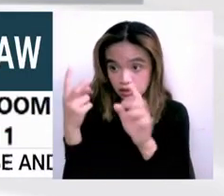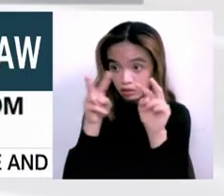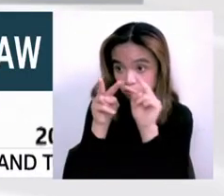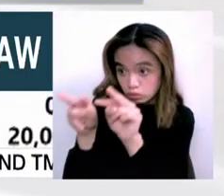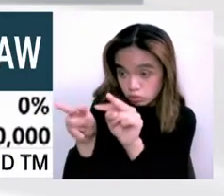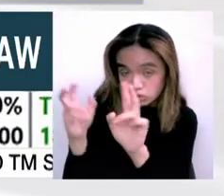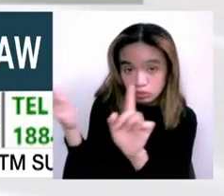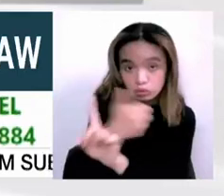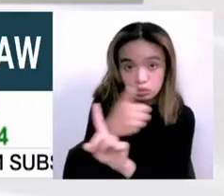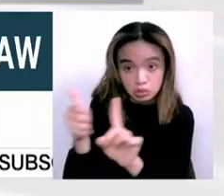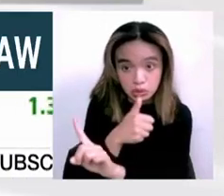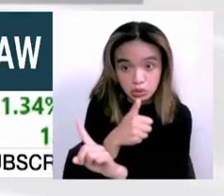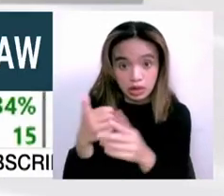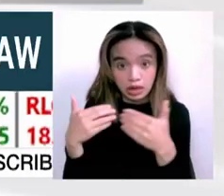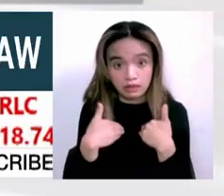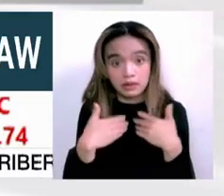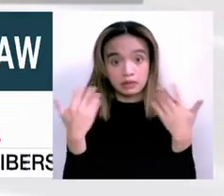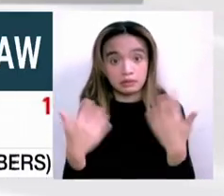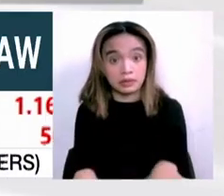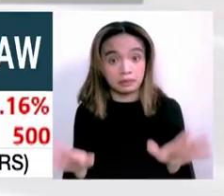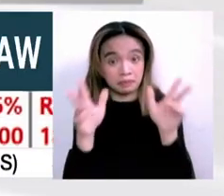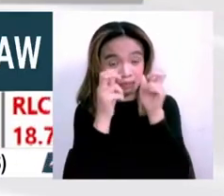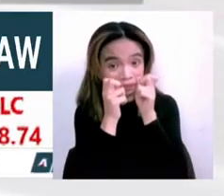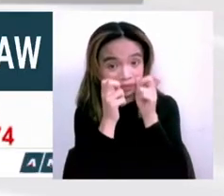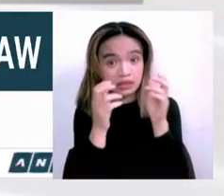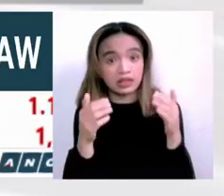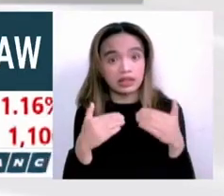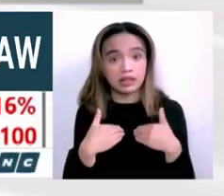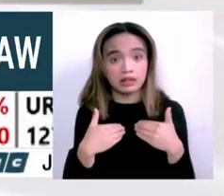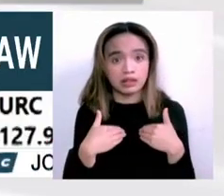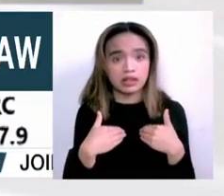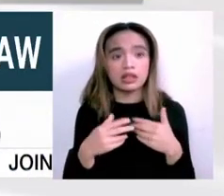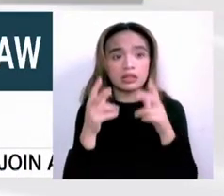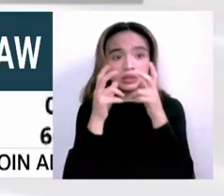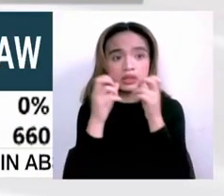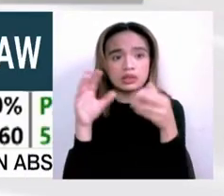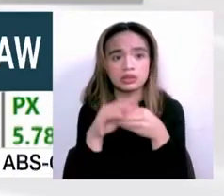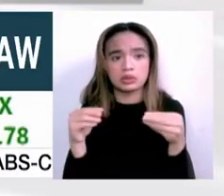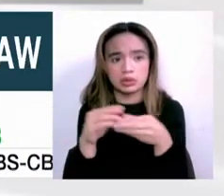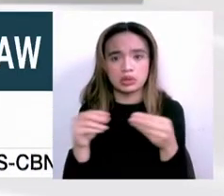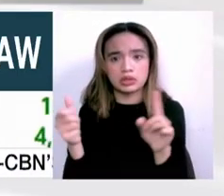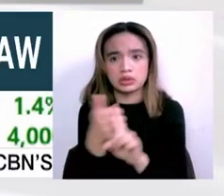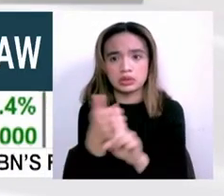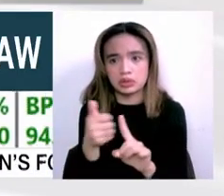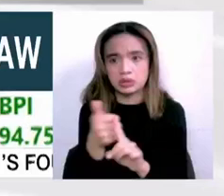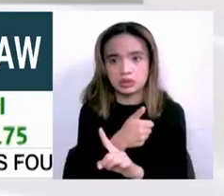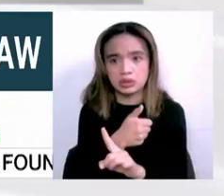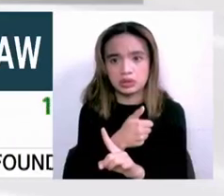Did you hear about it, though? Did you know that was happening? We were hearing stories of torture.